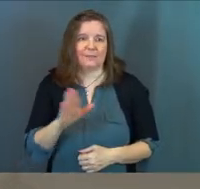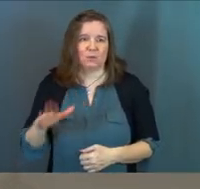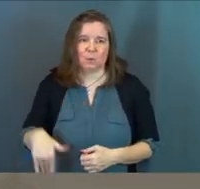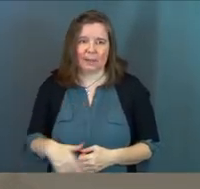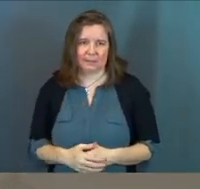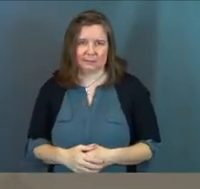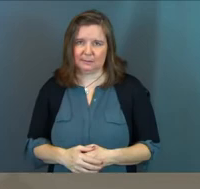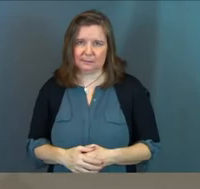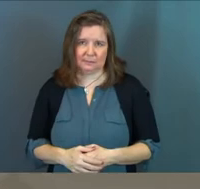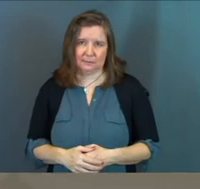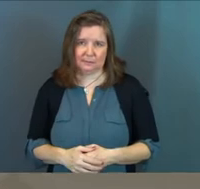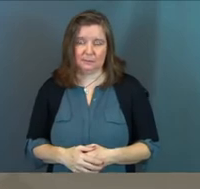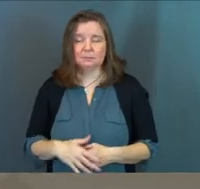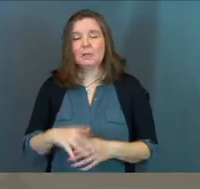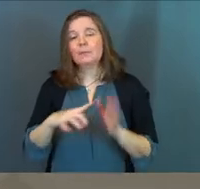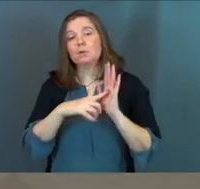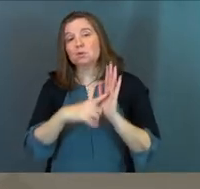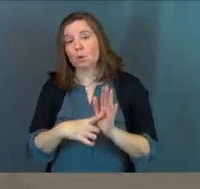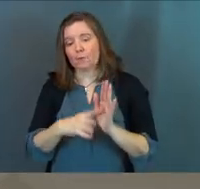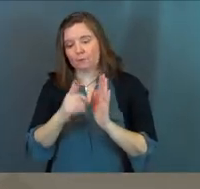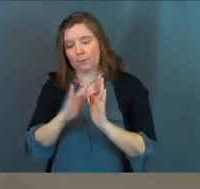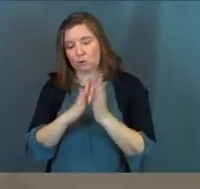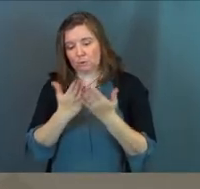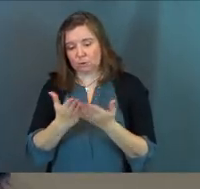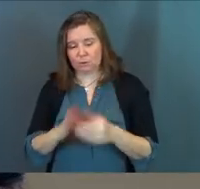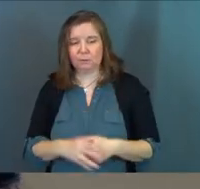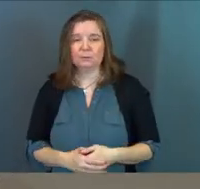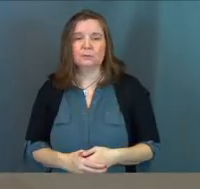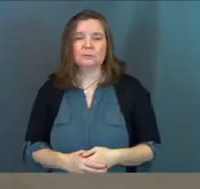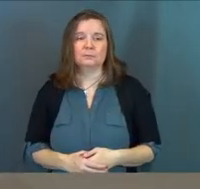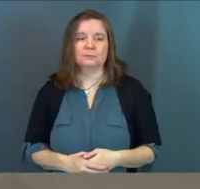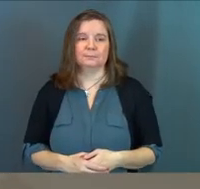late. So let me show you this from the scripture.